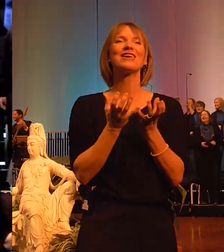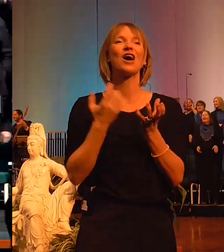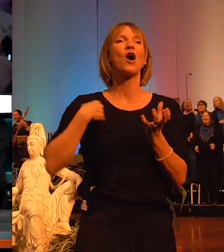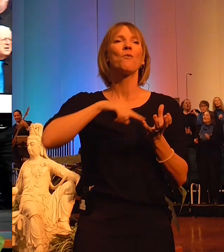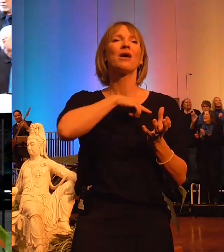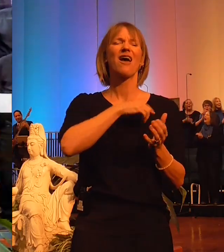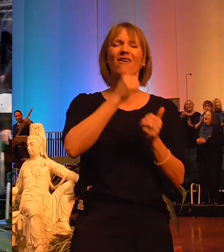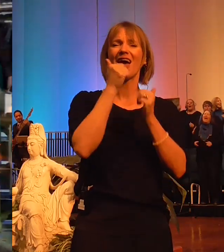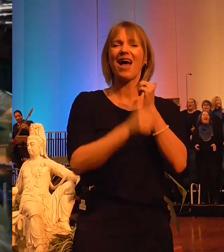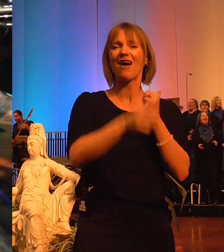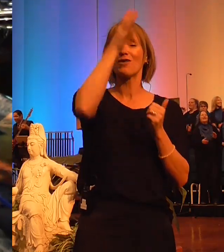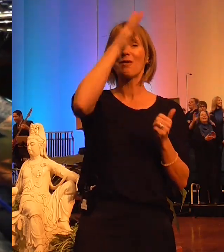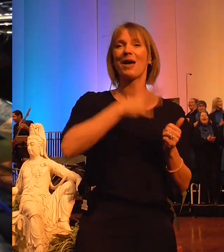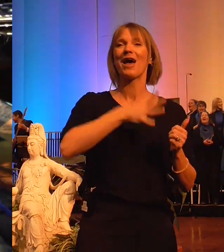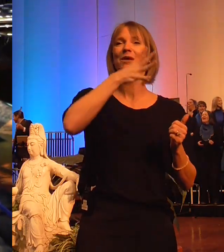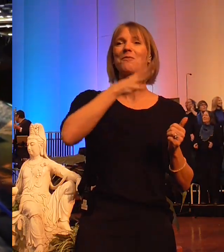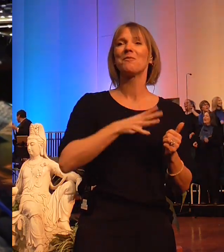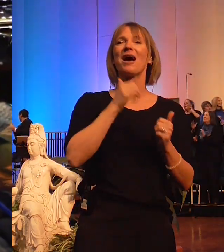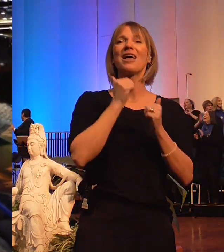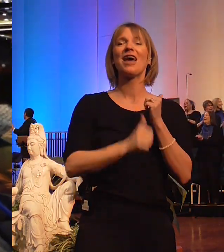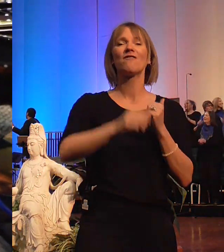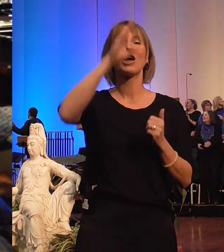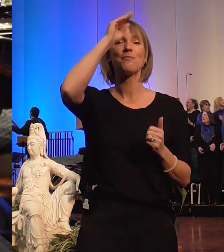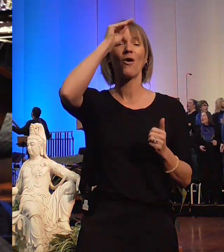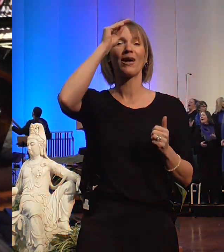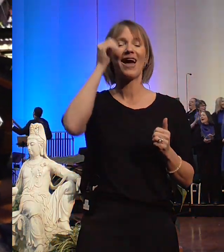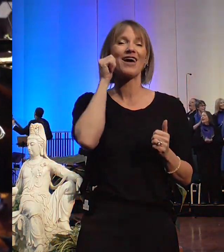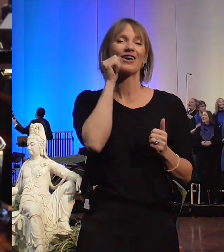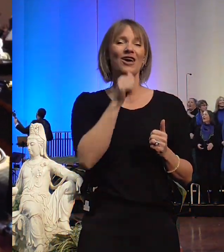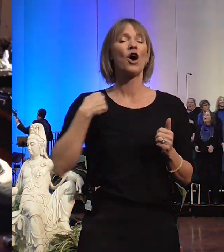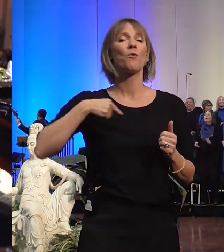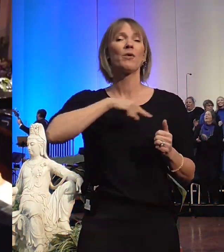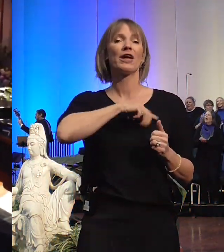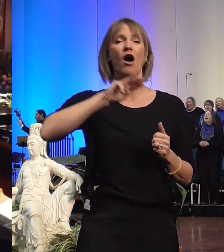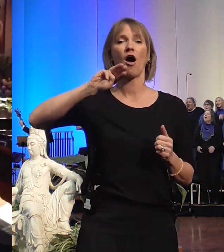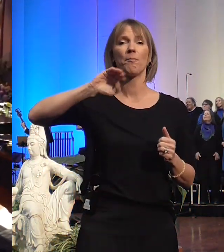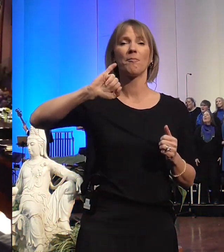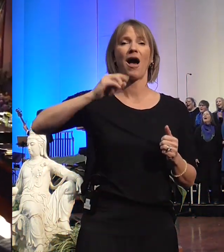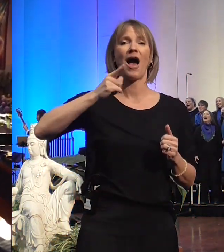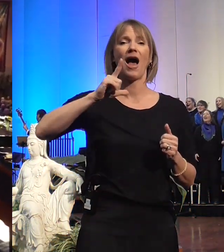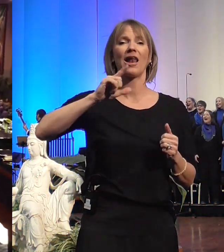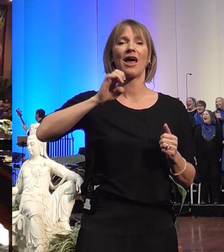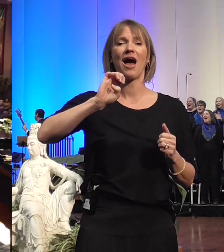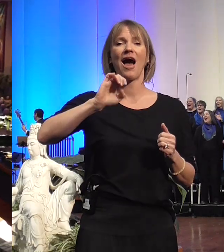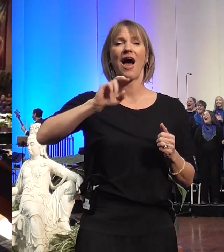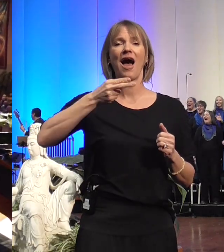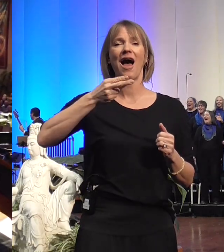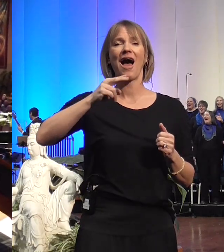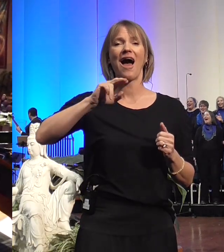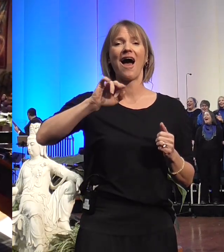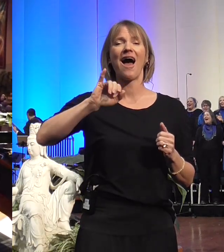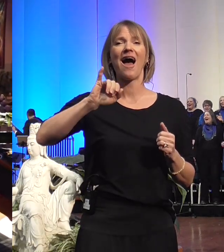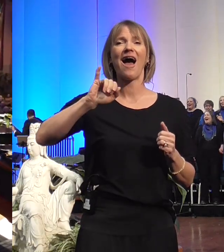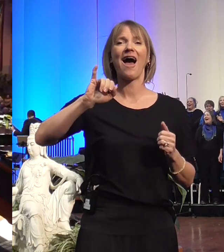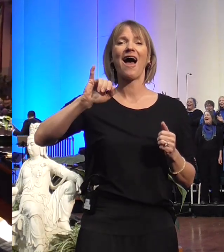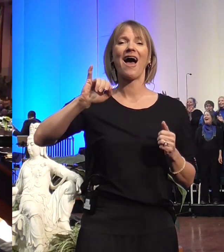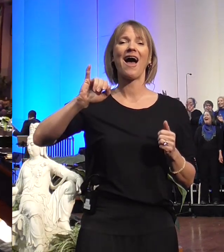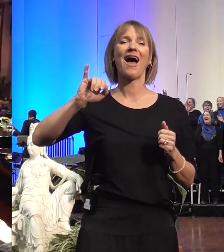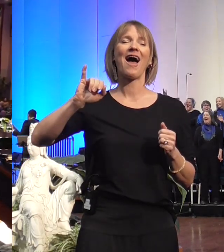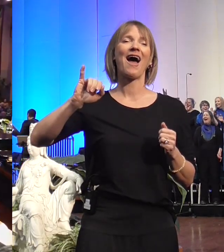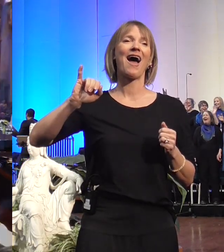world. We are every man and woman, every boy and girl. We are Mile